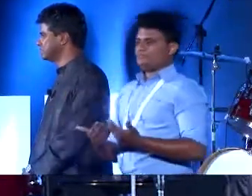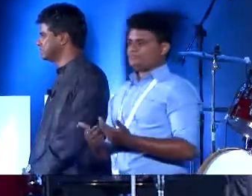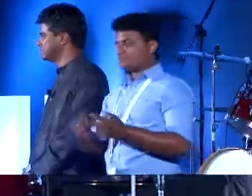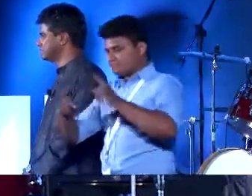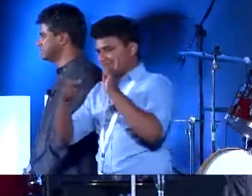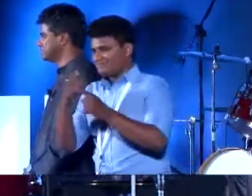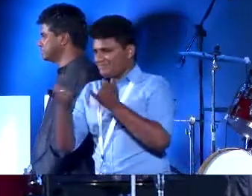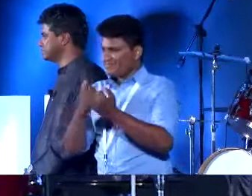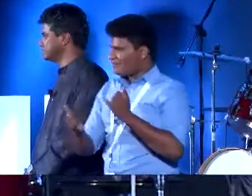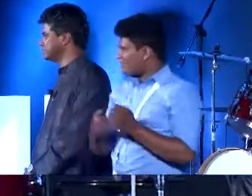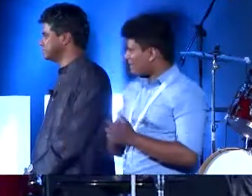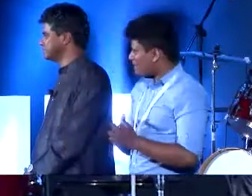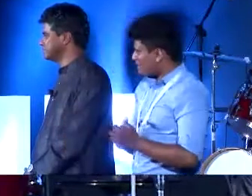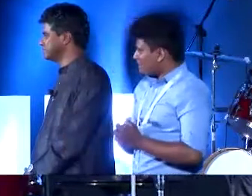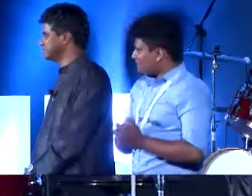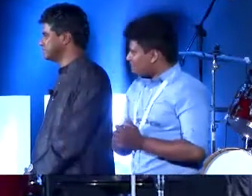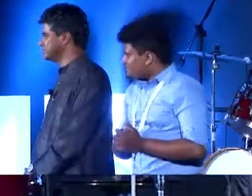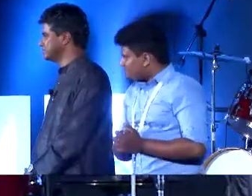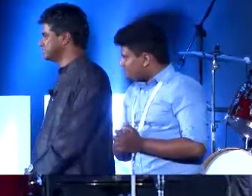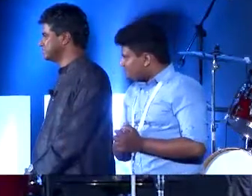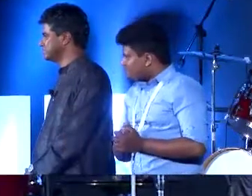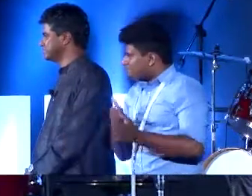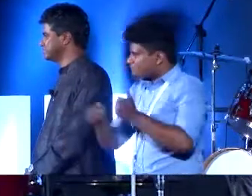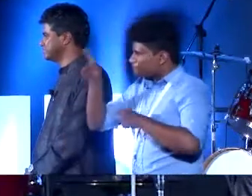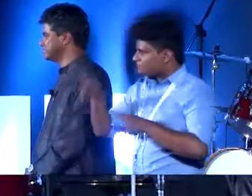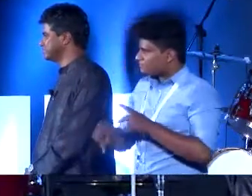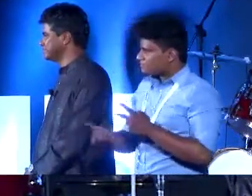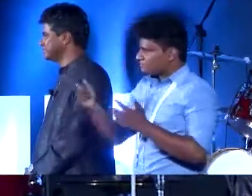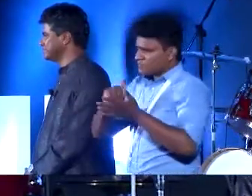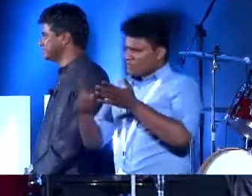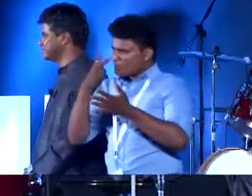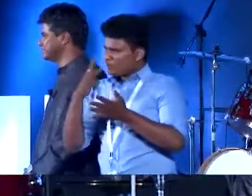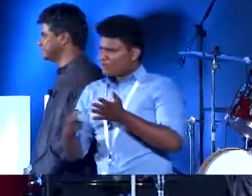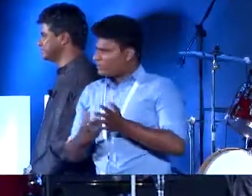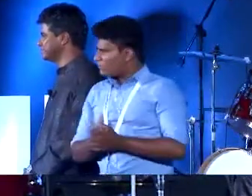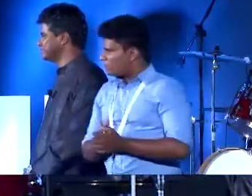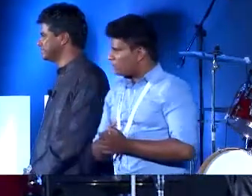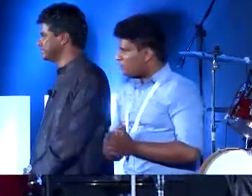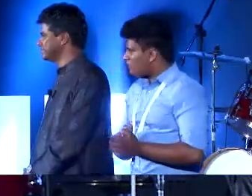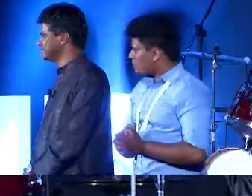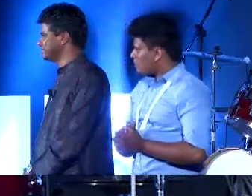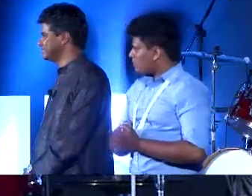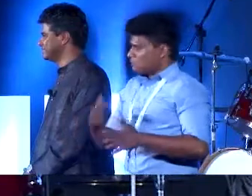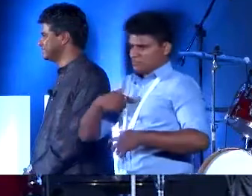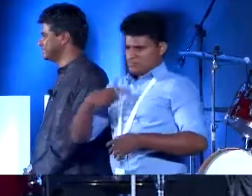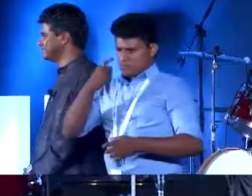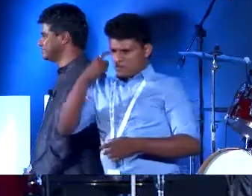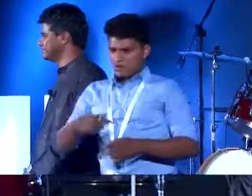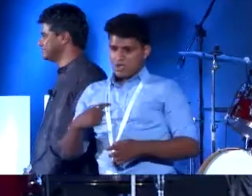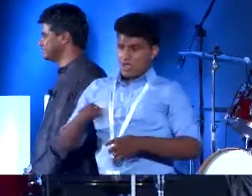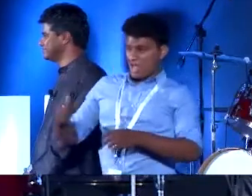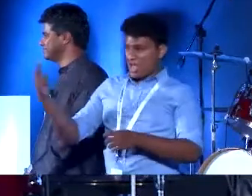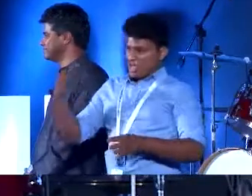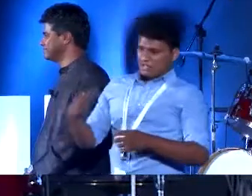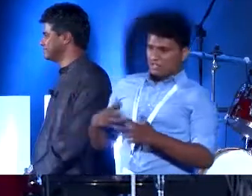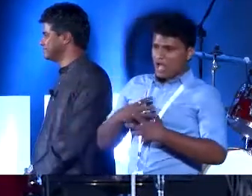you know, I was following Harman. And I saw a note from her saying that, don't tell that I am inspirational. The minute